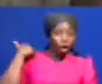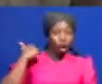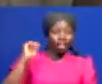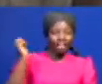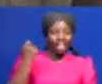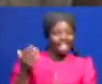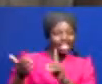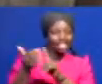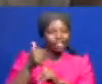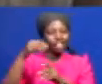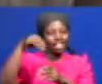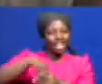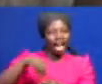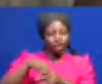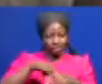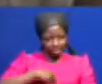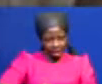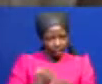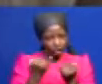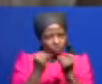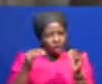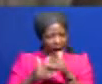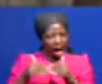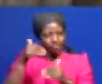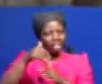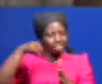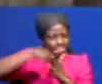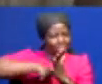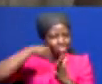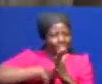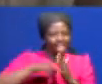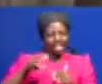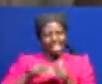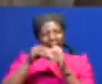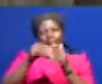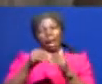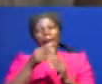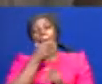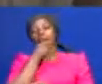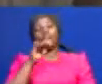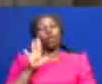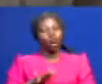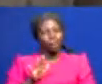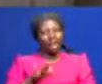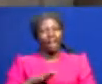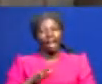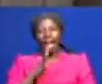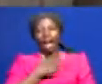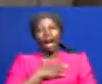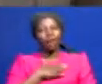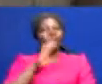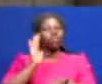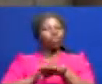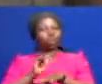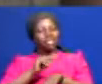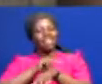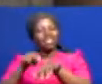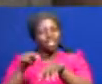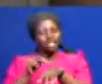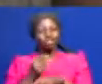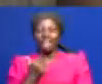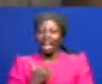self-rule after an armed struggle led by our gallant men and women. Our great nation has been on